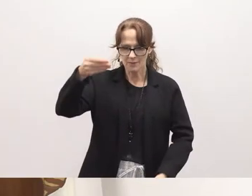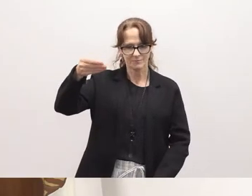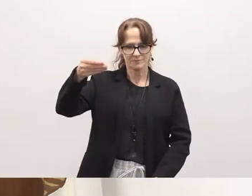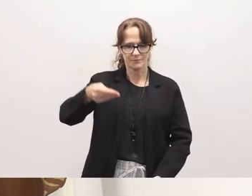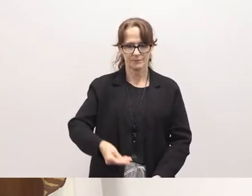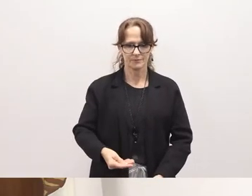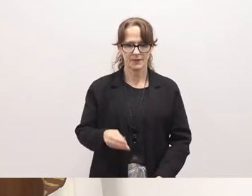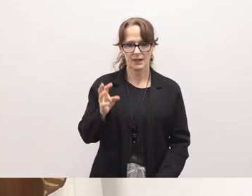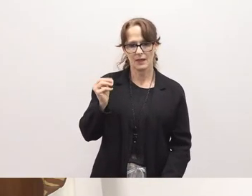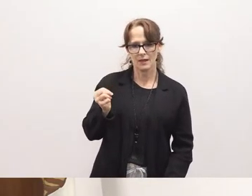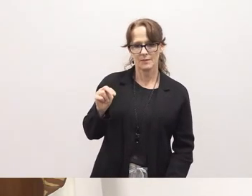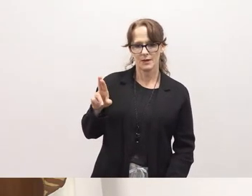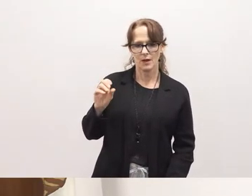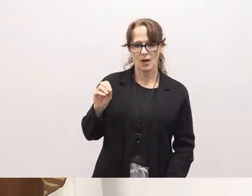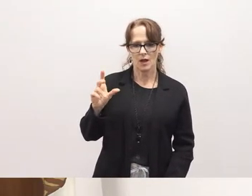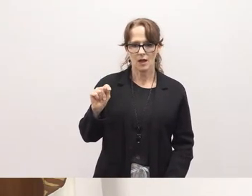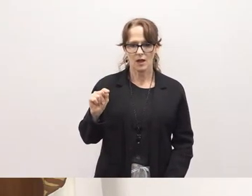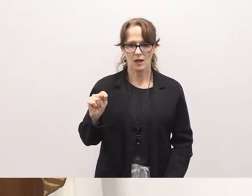Mr. Otto.